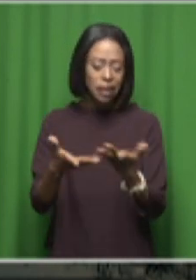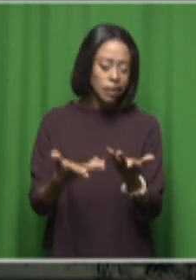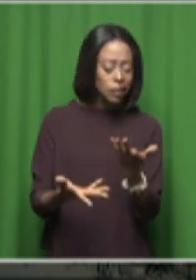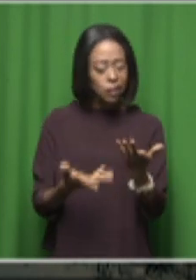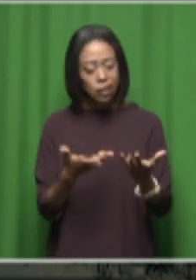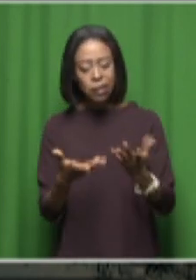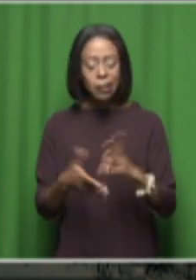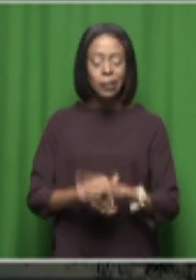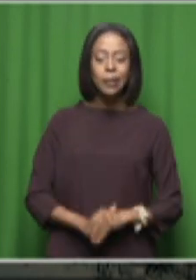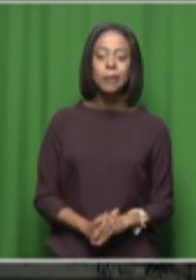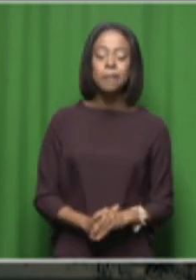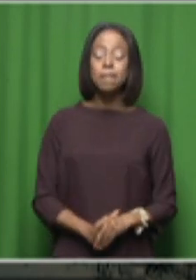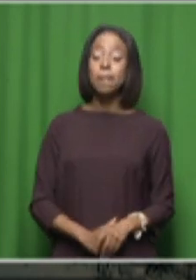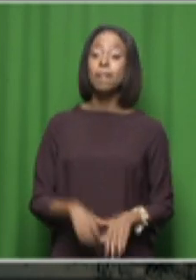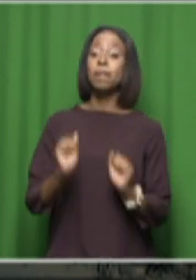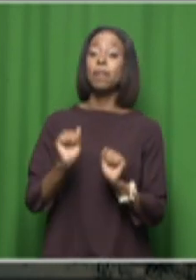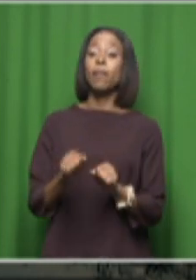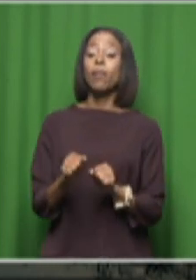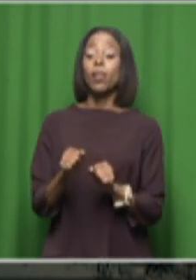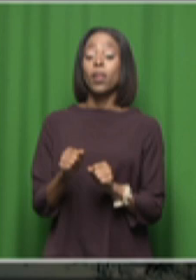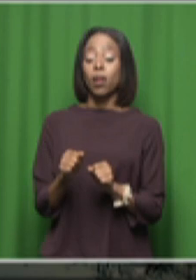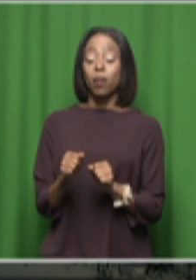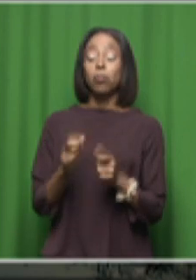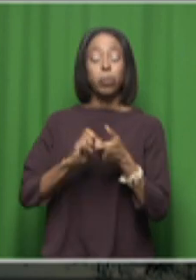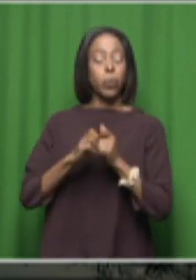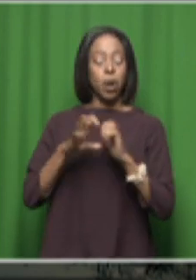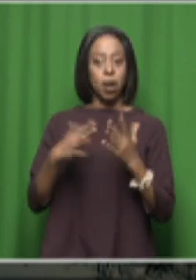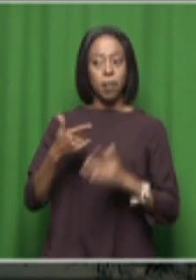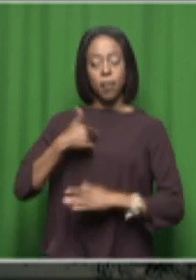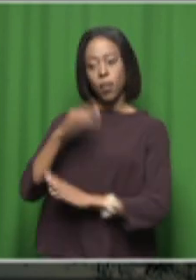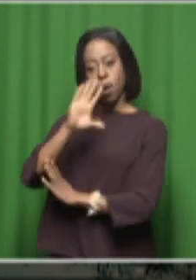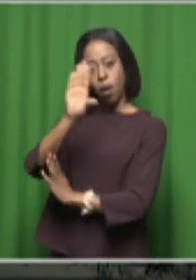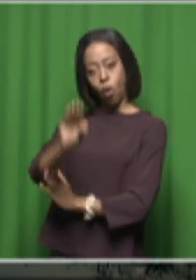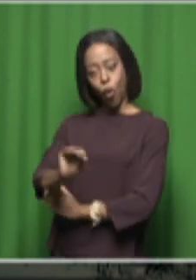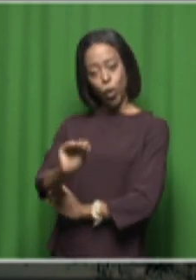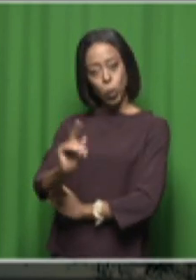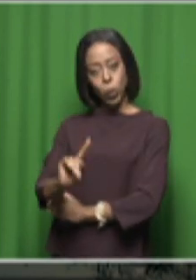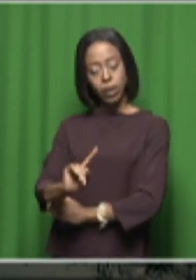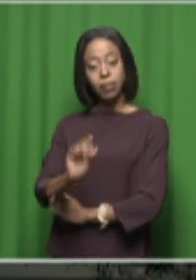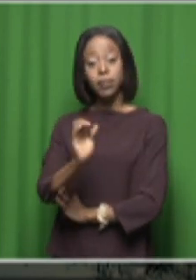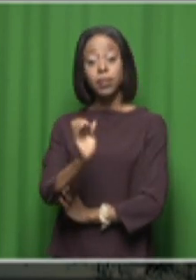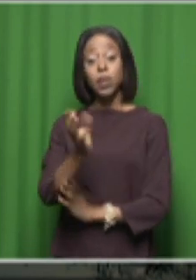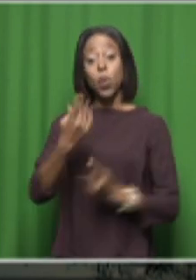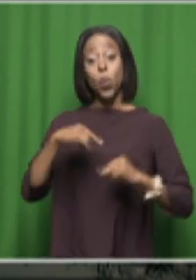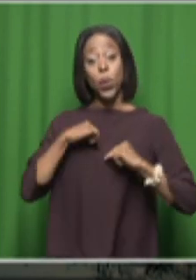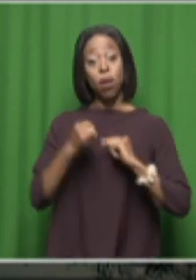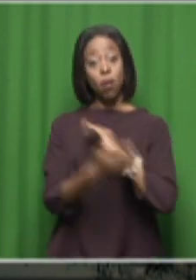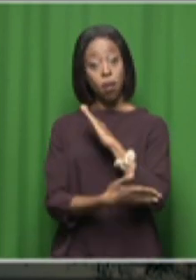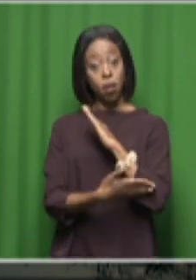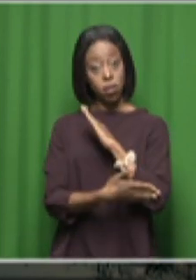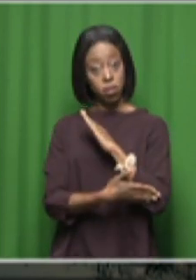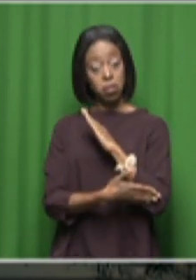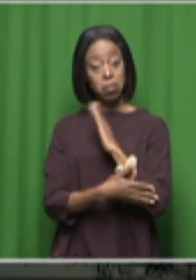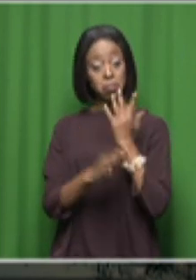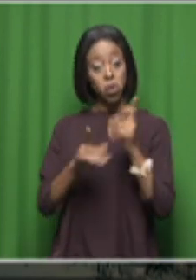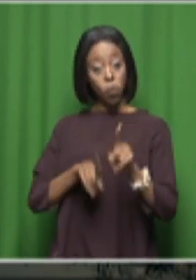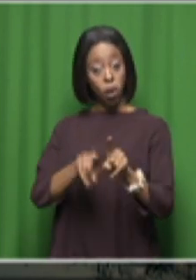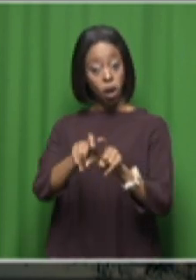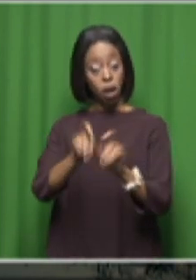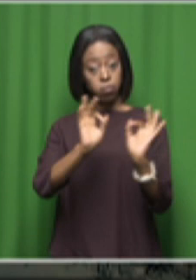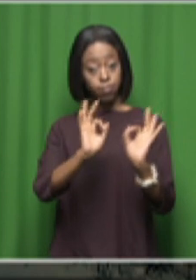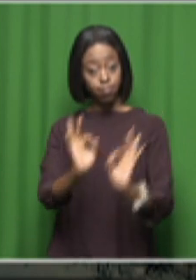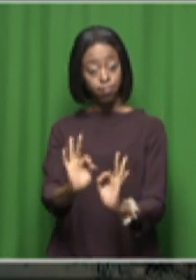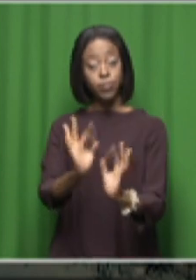somehow was disrupted. No problem. I was asking about whether we as a country are on track